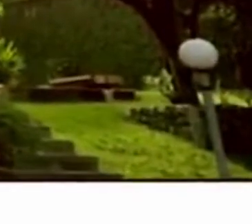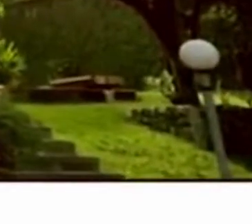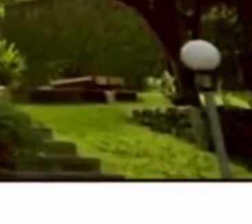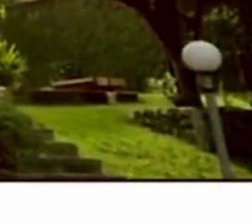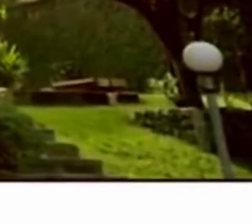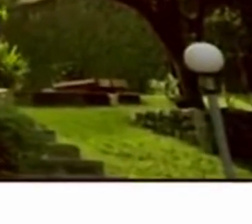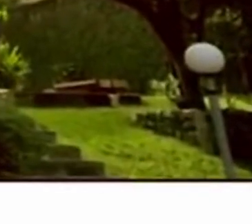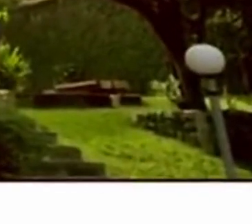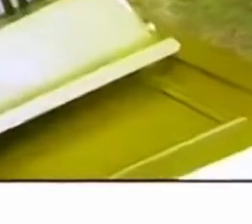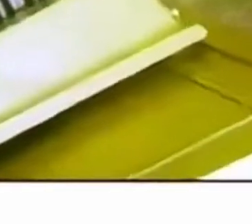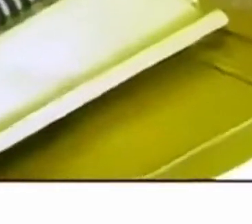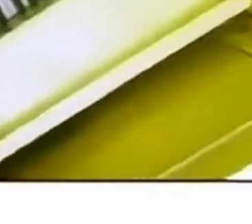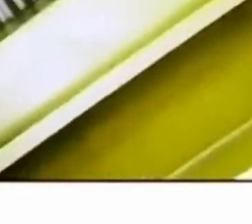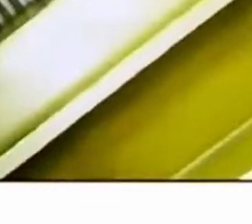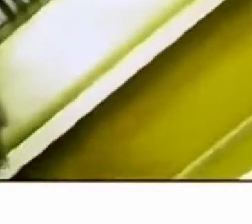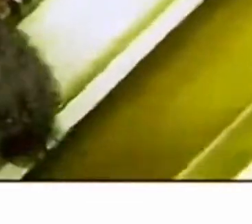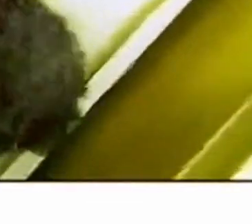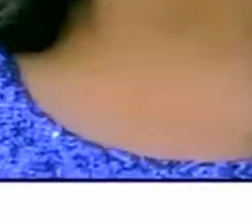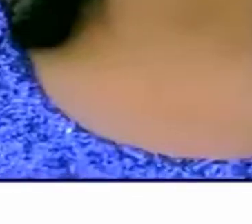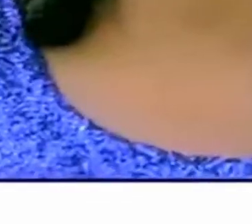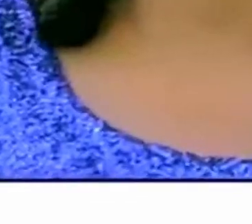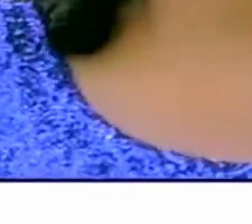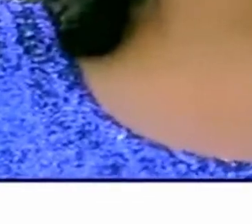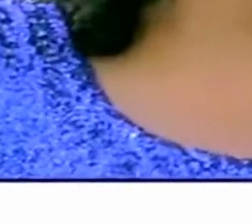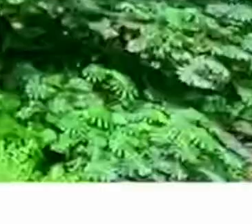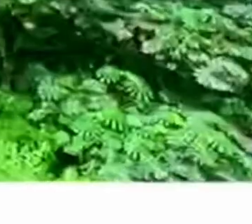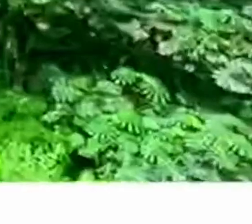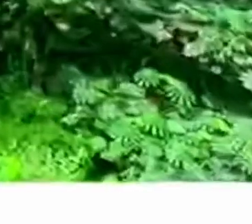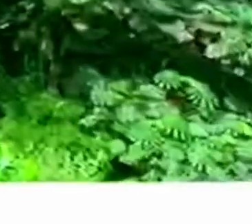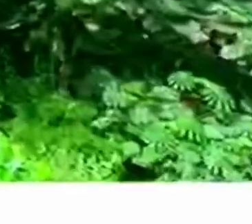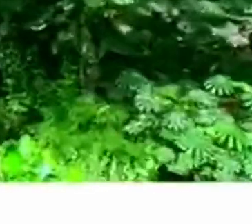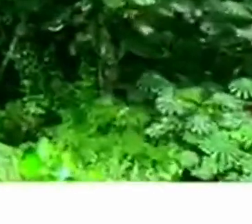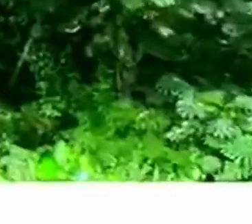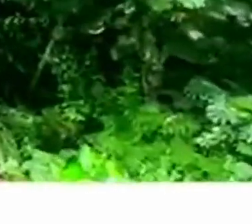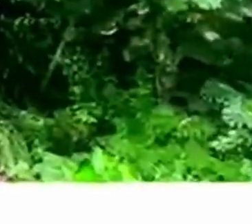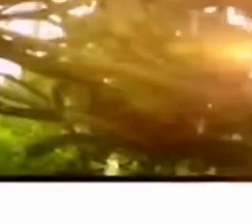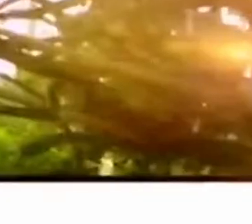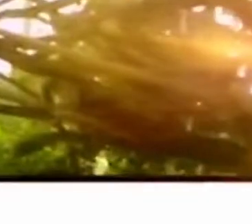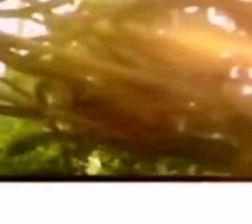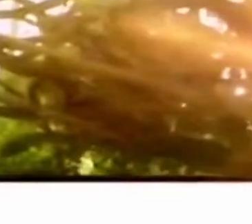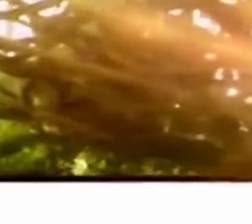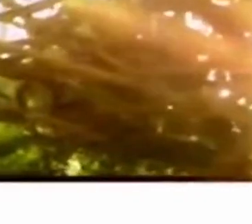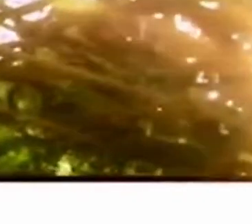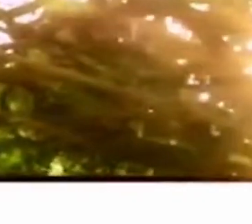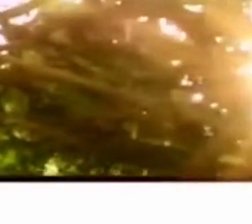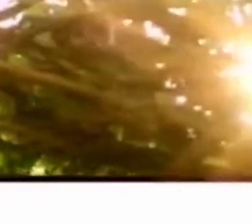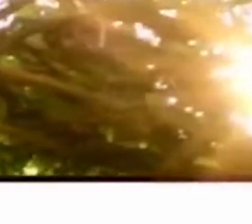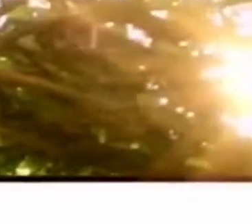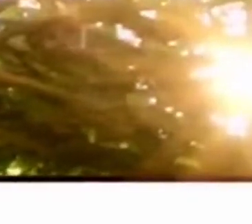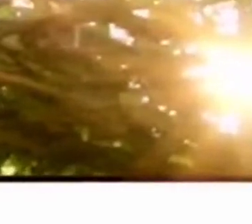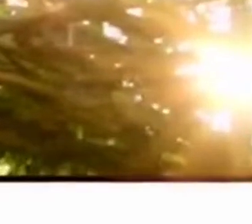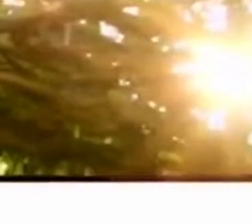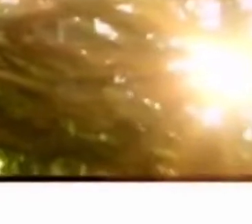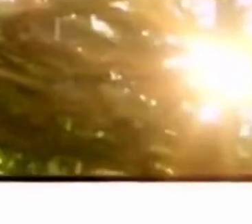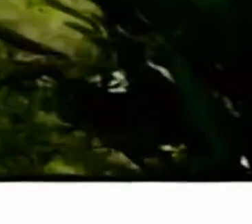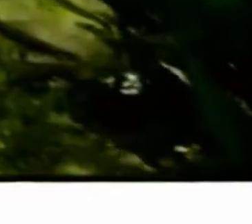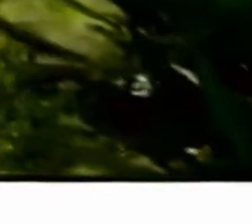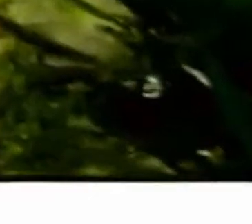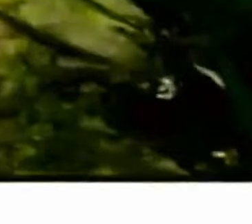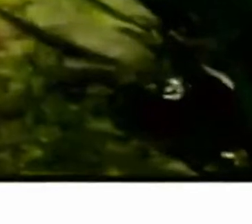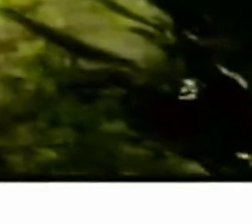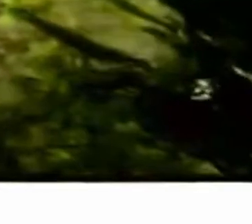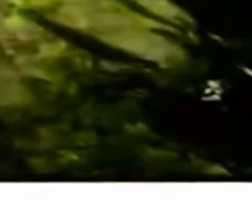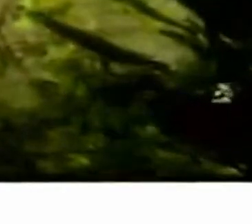worship you. I worship you. You are